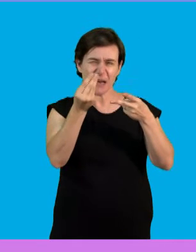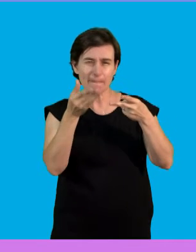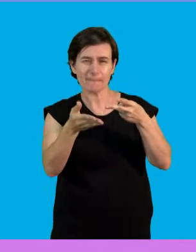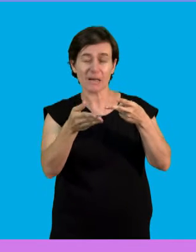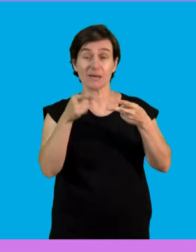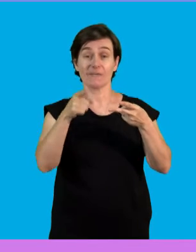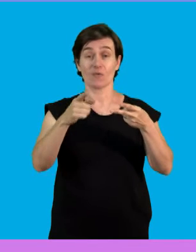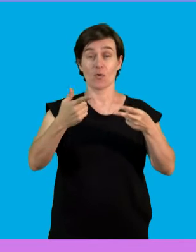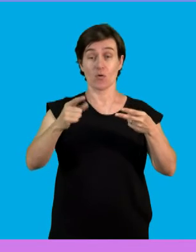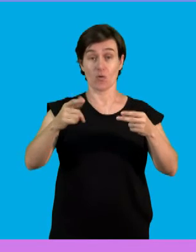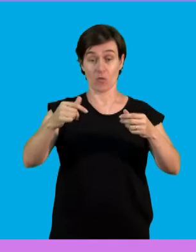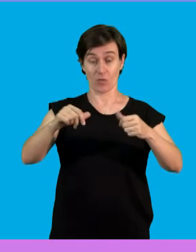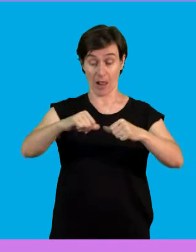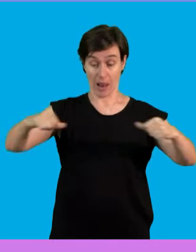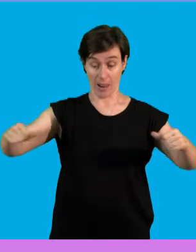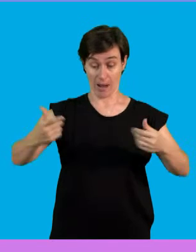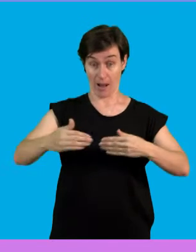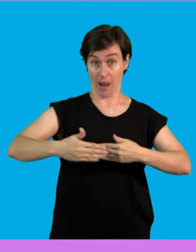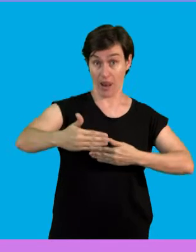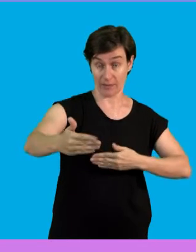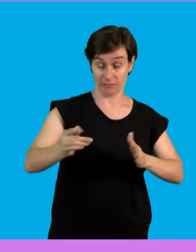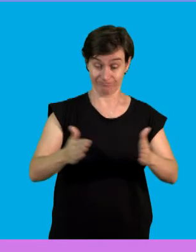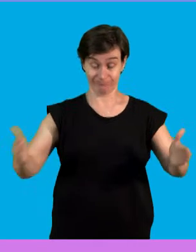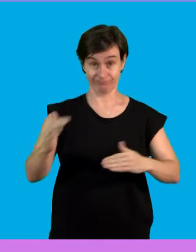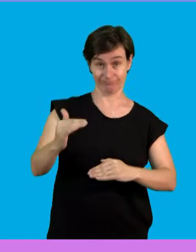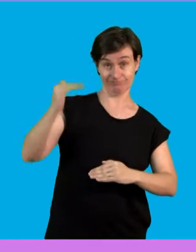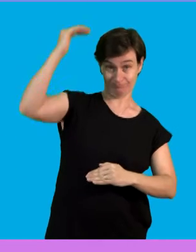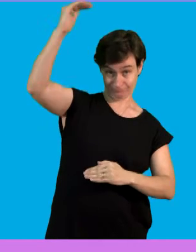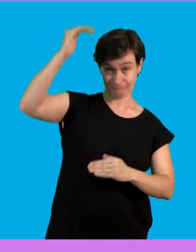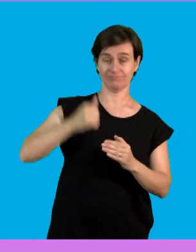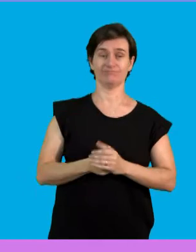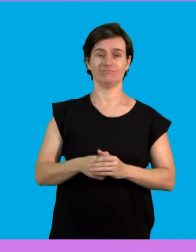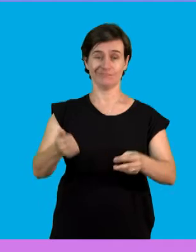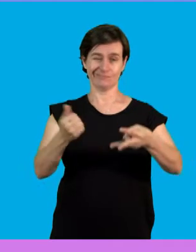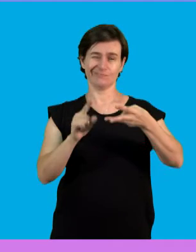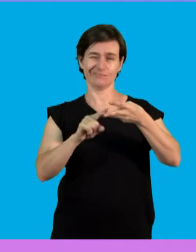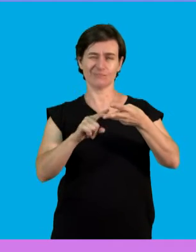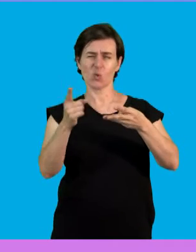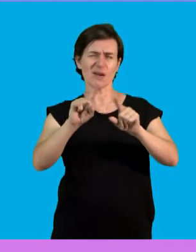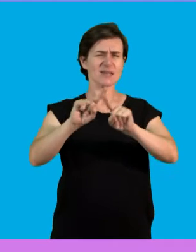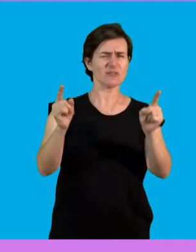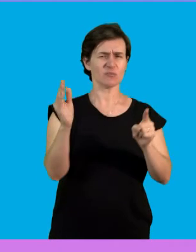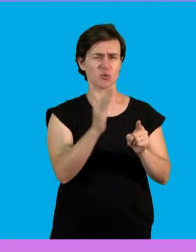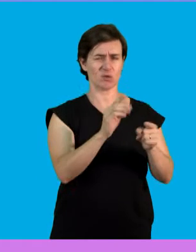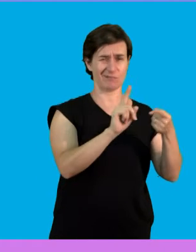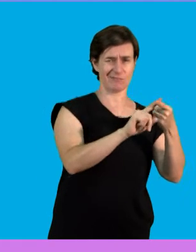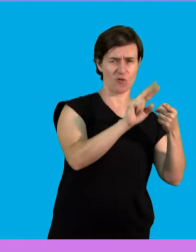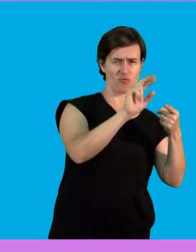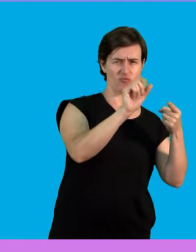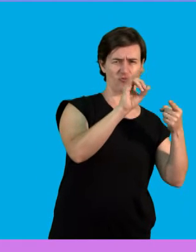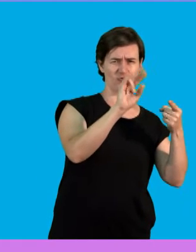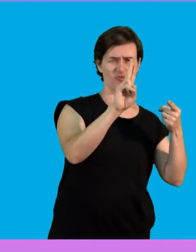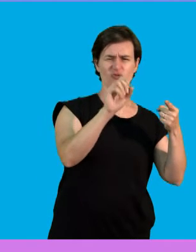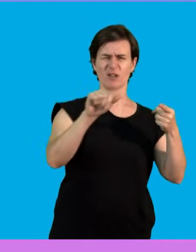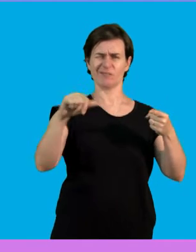figures, especially the identification of length, width, and height, and then the difference between